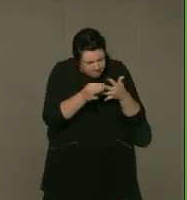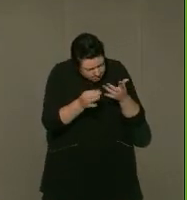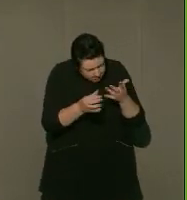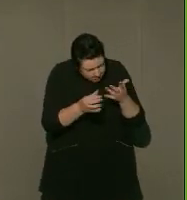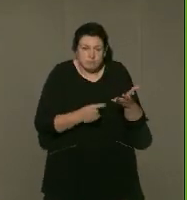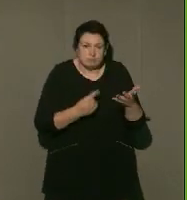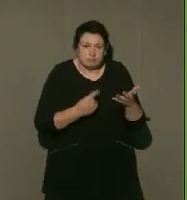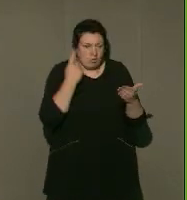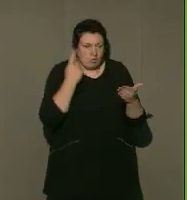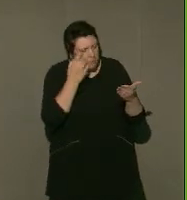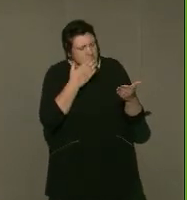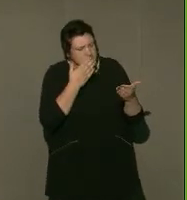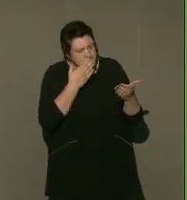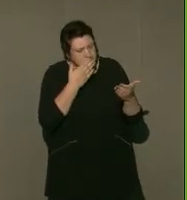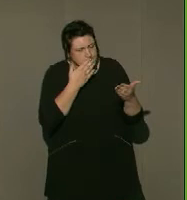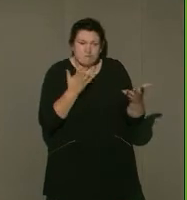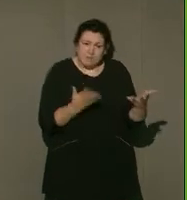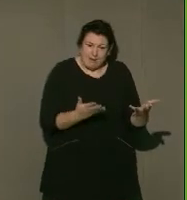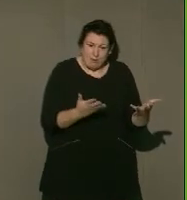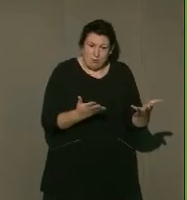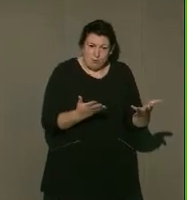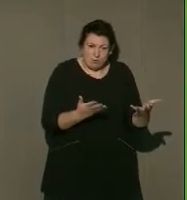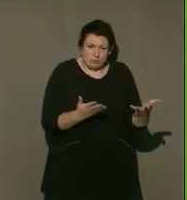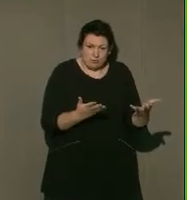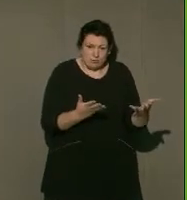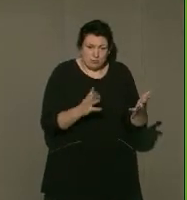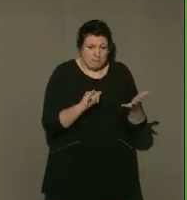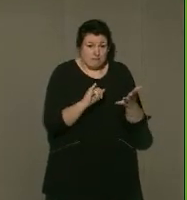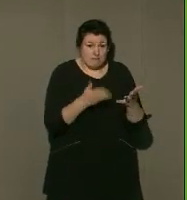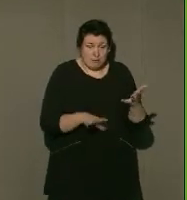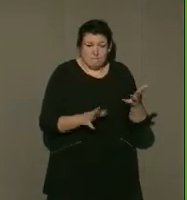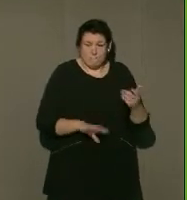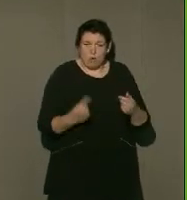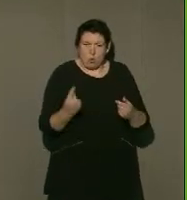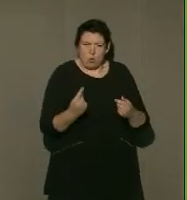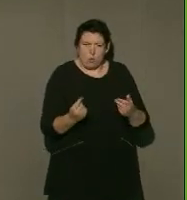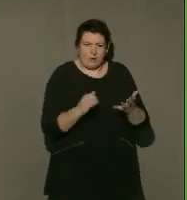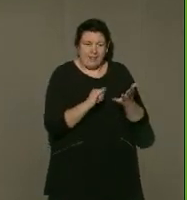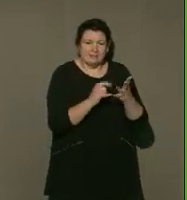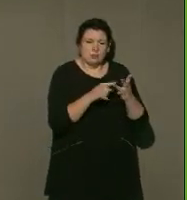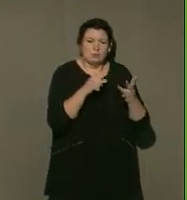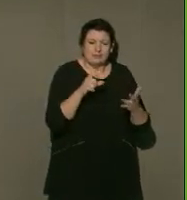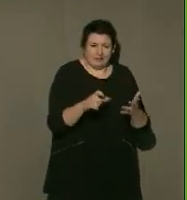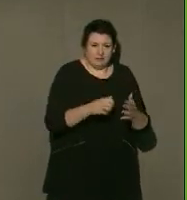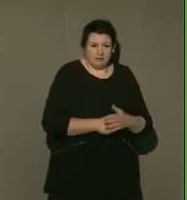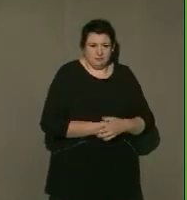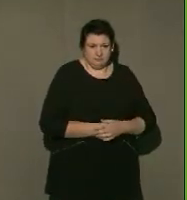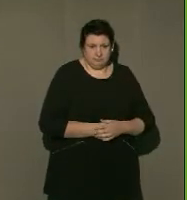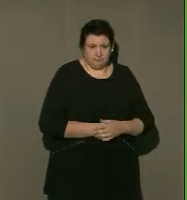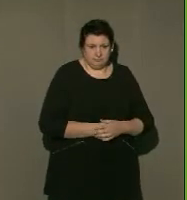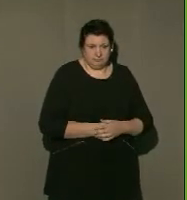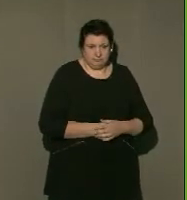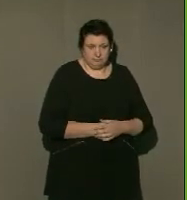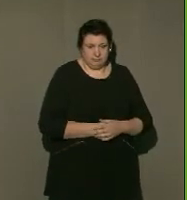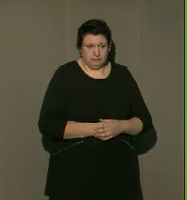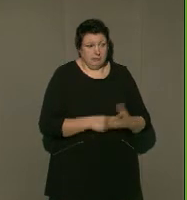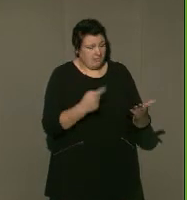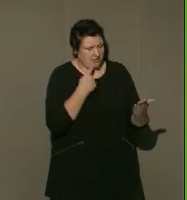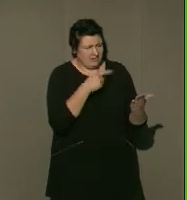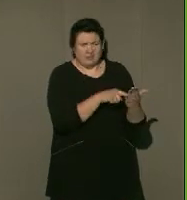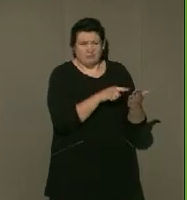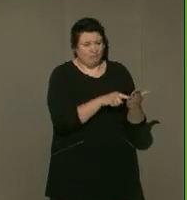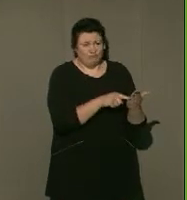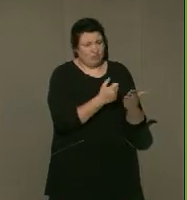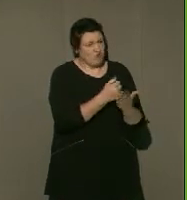reflected upon now by the Standing Order Committee. and rejected as